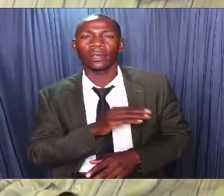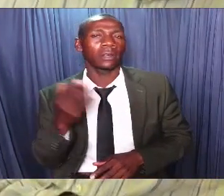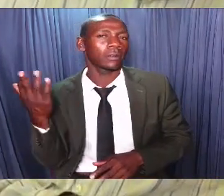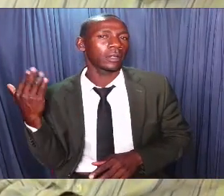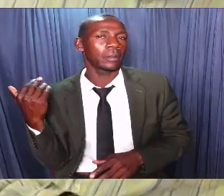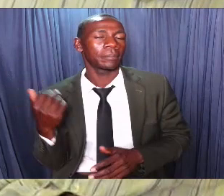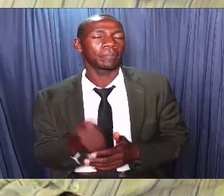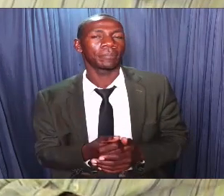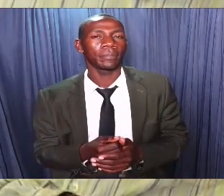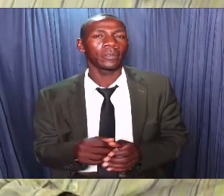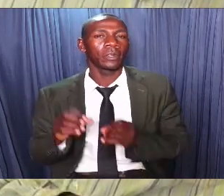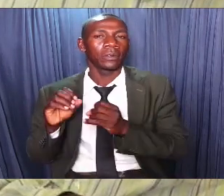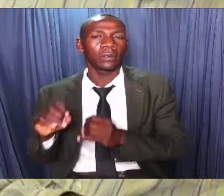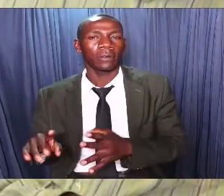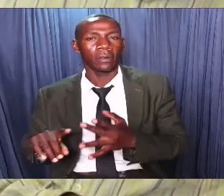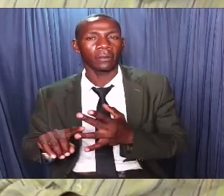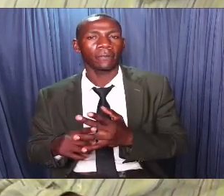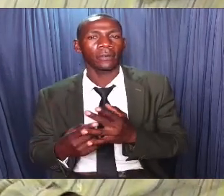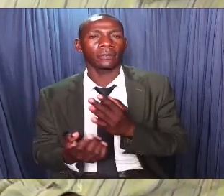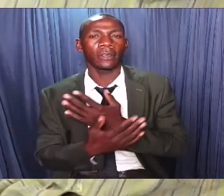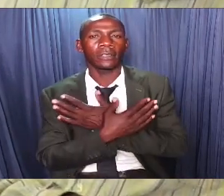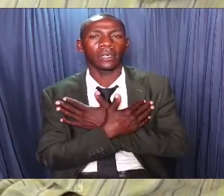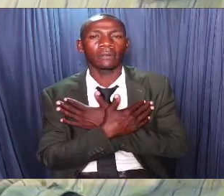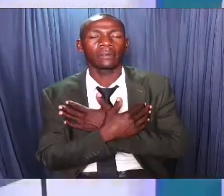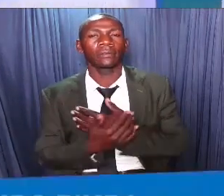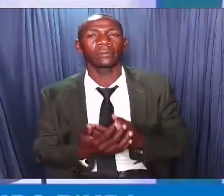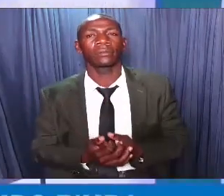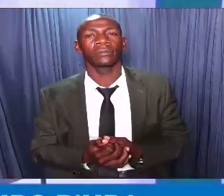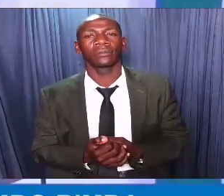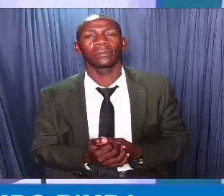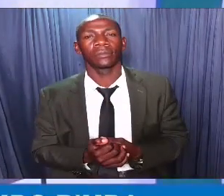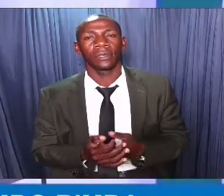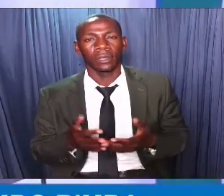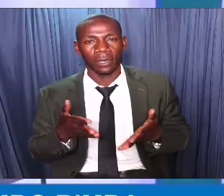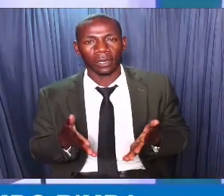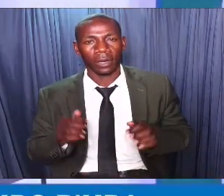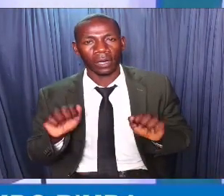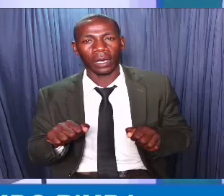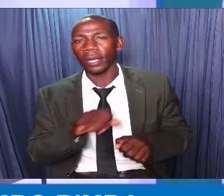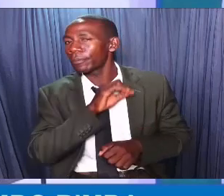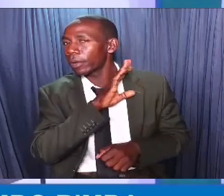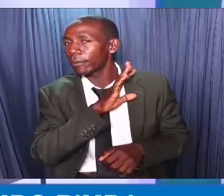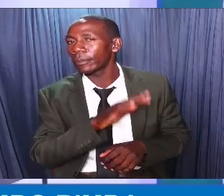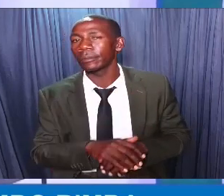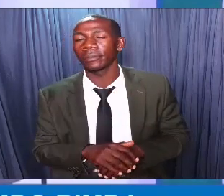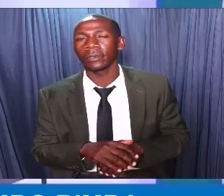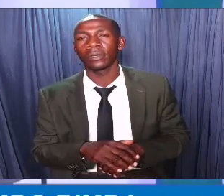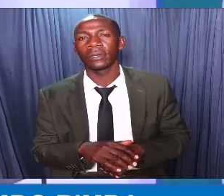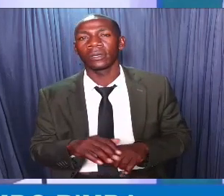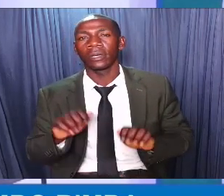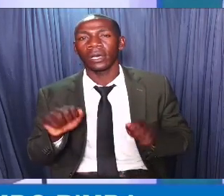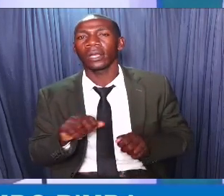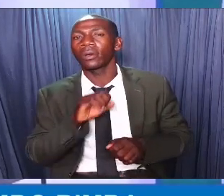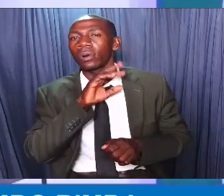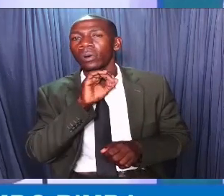yesterday. Wameacha upendo wao wa kwanza. They forsaken their first love. Leo wanaweza kunungunika. Today they can murmur. Leo wanaweza